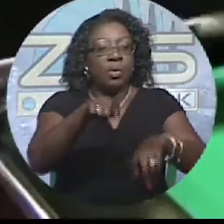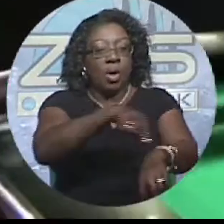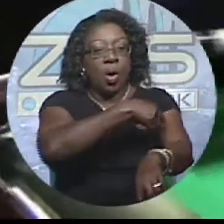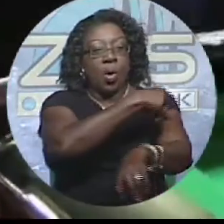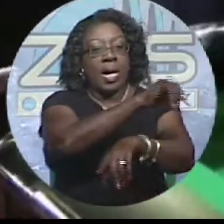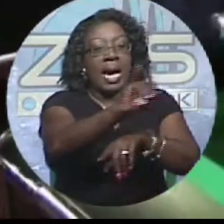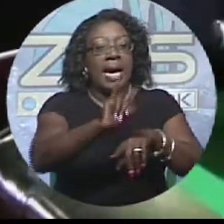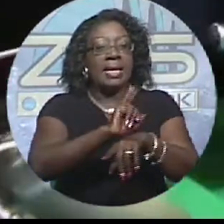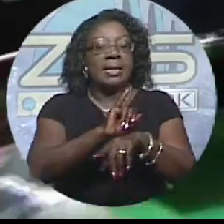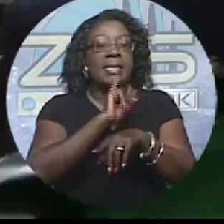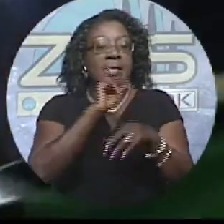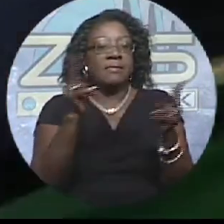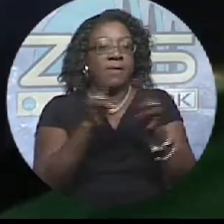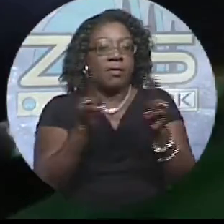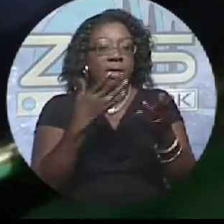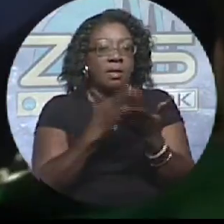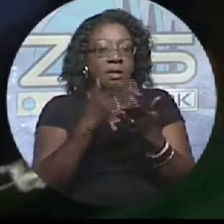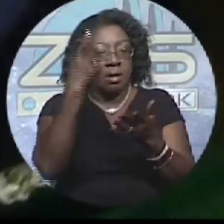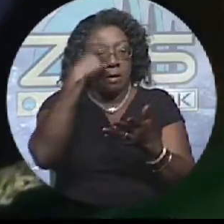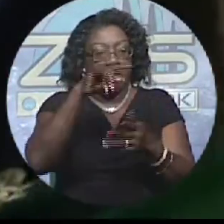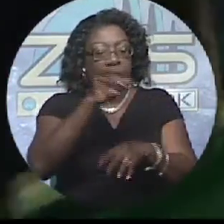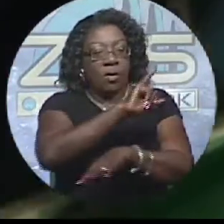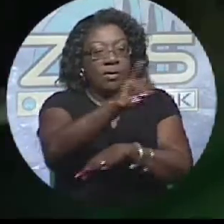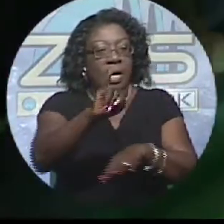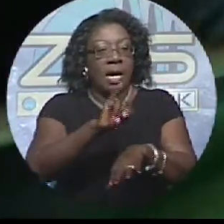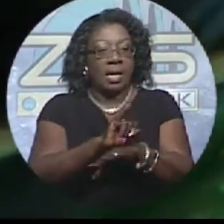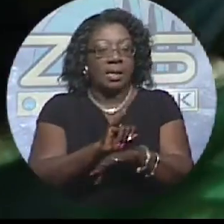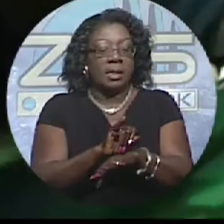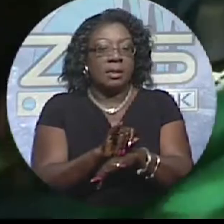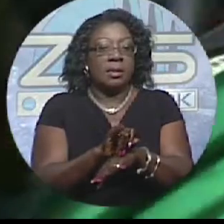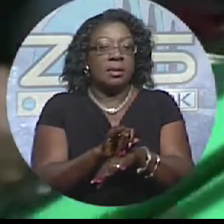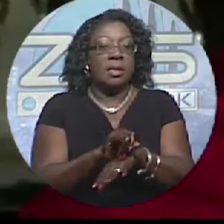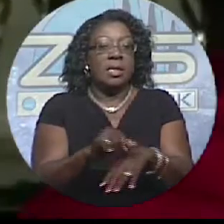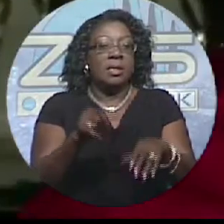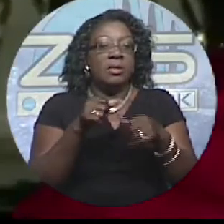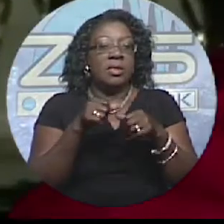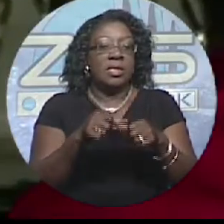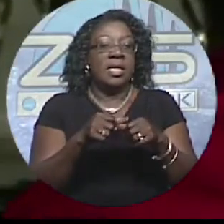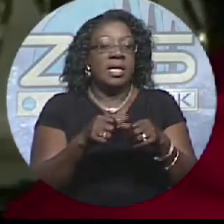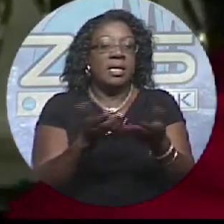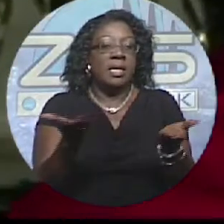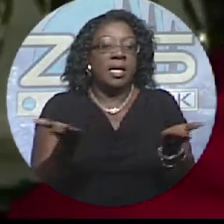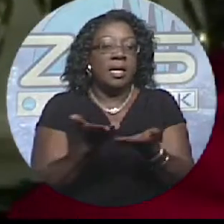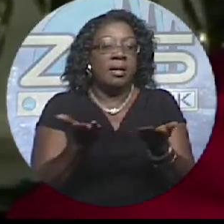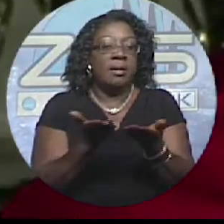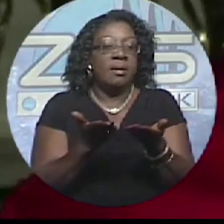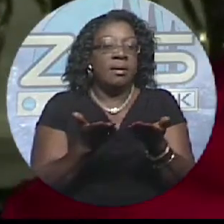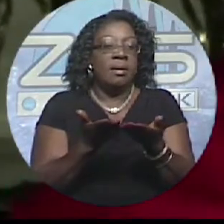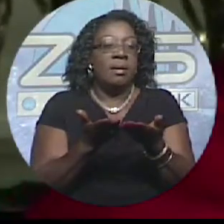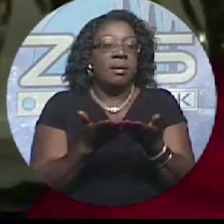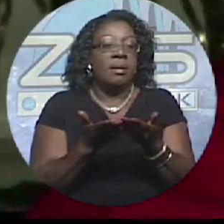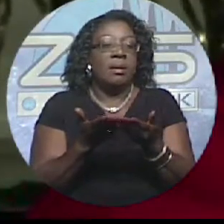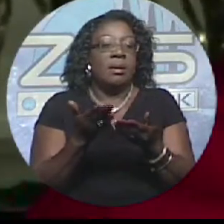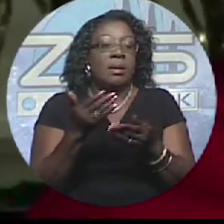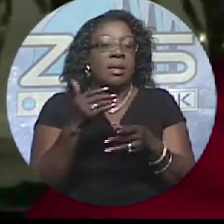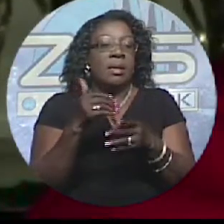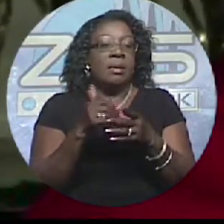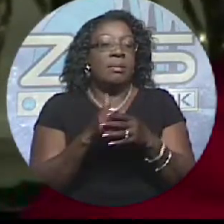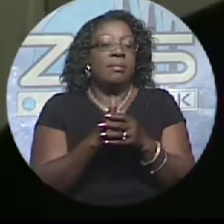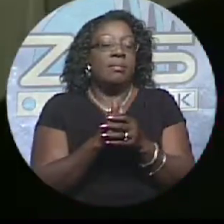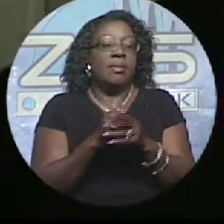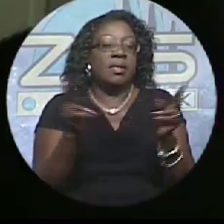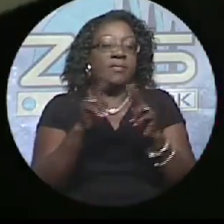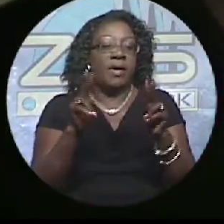thing, especially for the island when you talk about renting cars, staying here in the housing. I mean, it's pretty